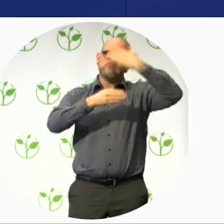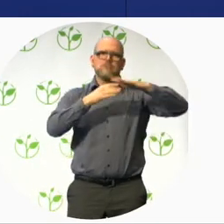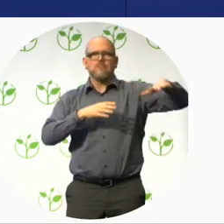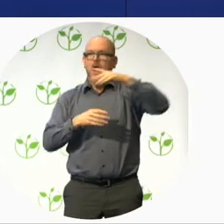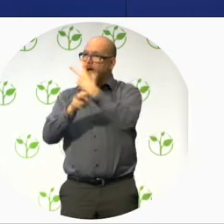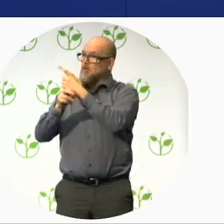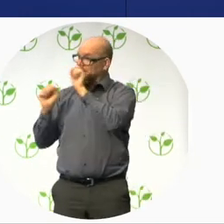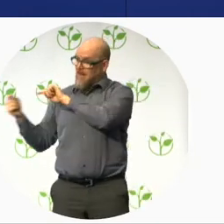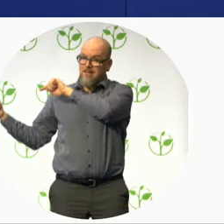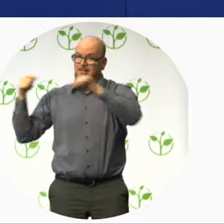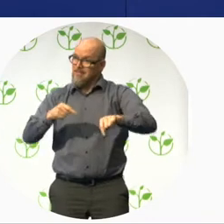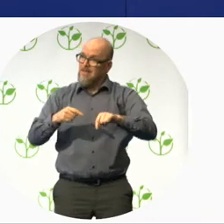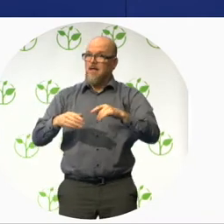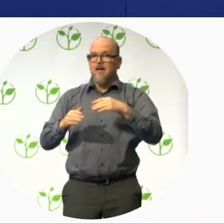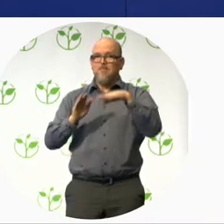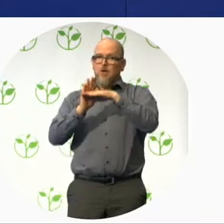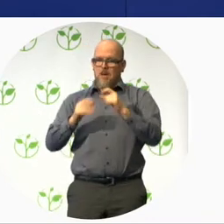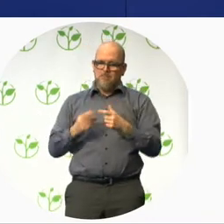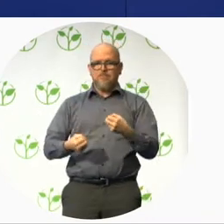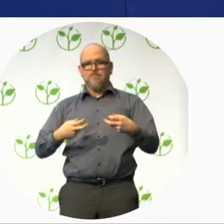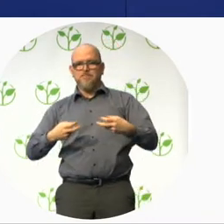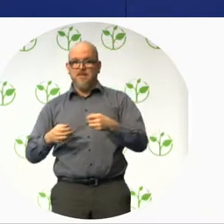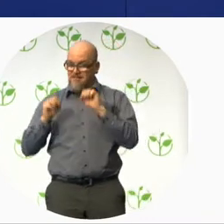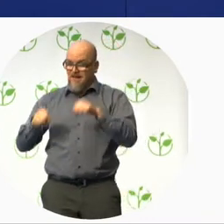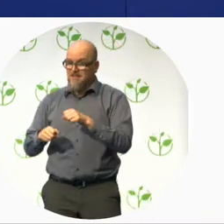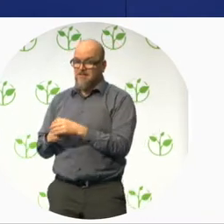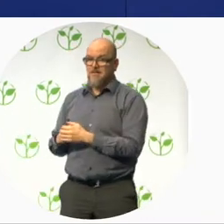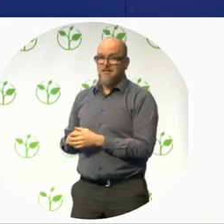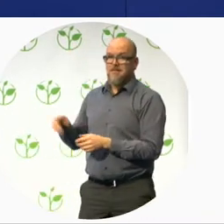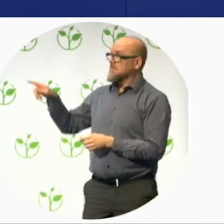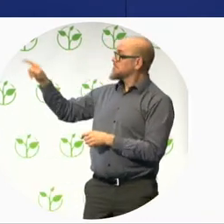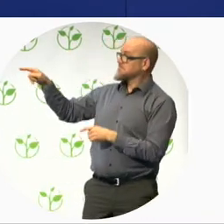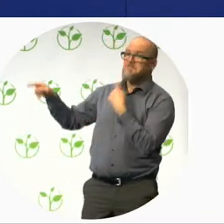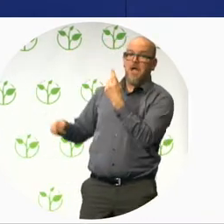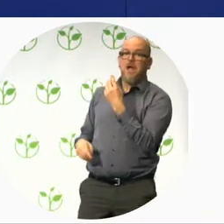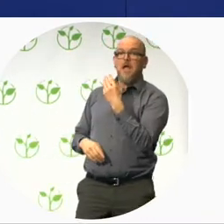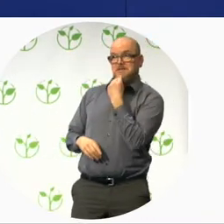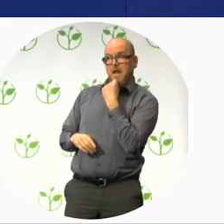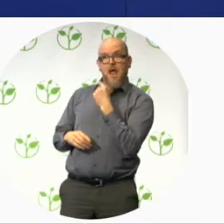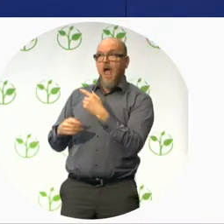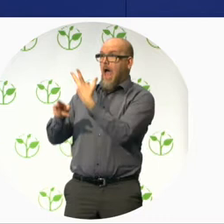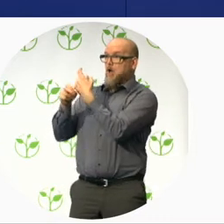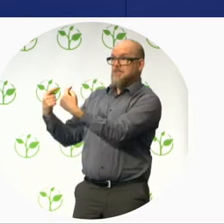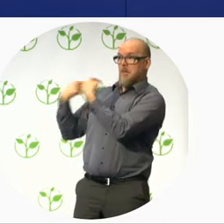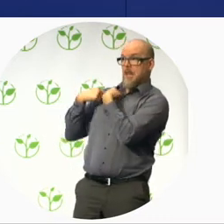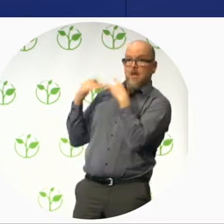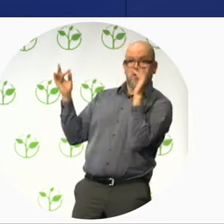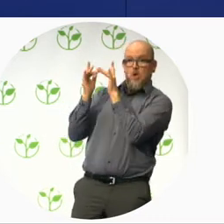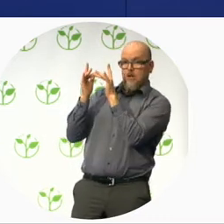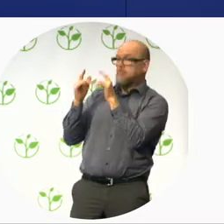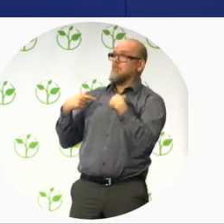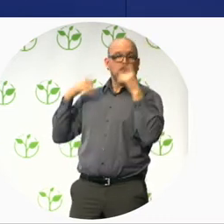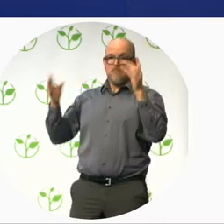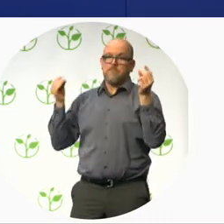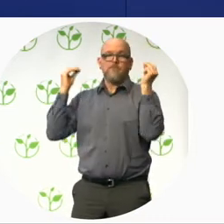a theater to get in touch with Gala Propter because it's time it came to Austria too. There are questions. Oh,